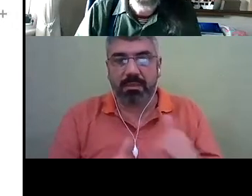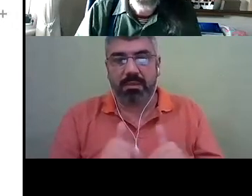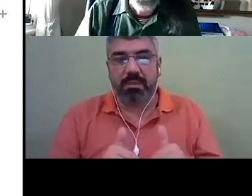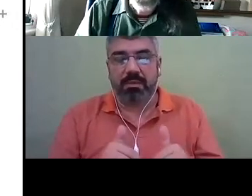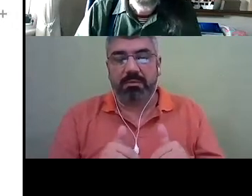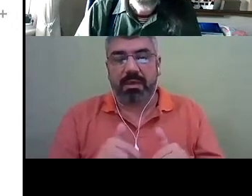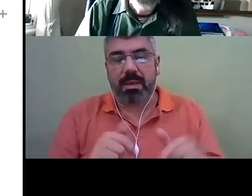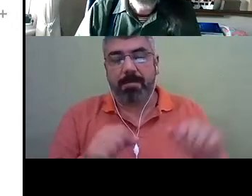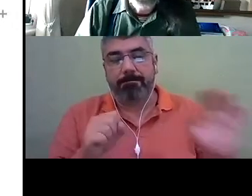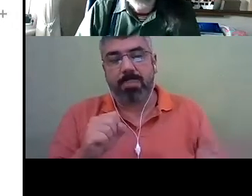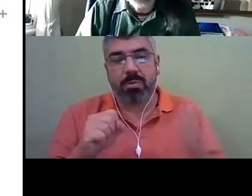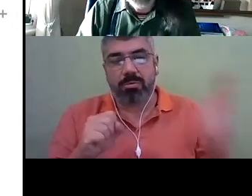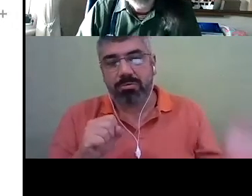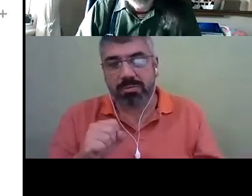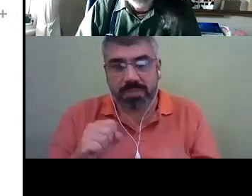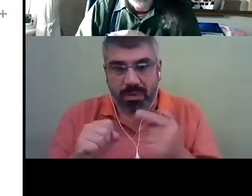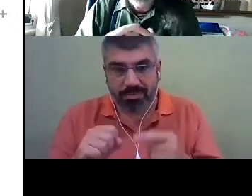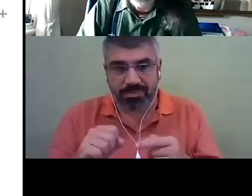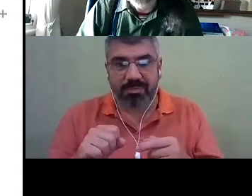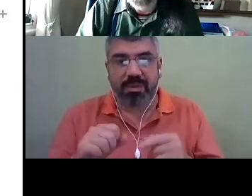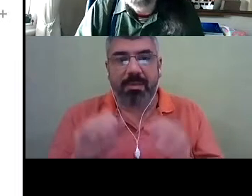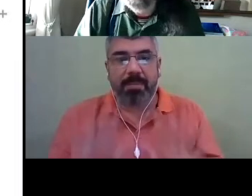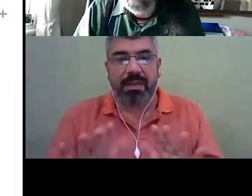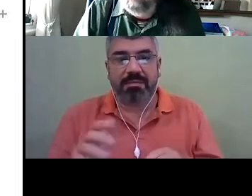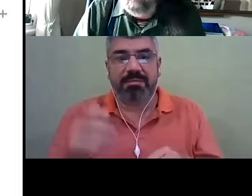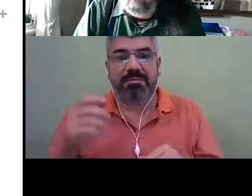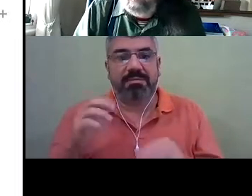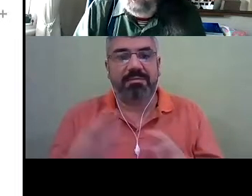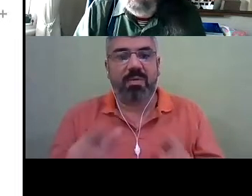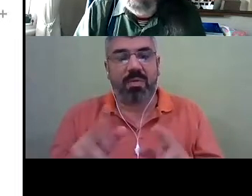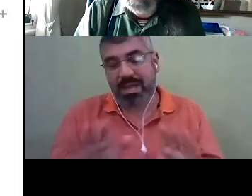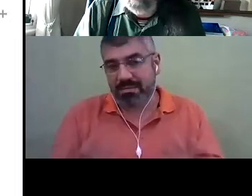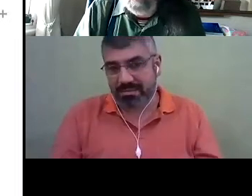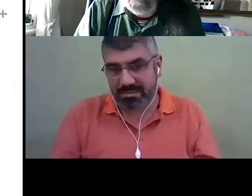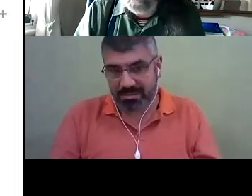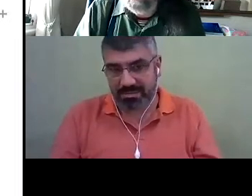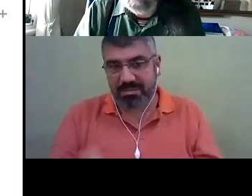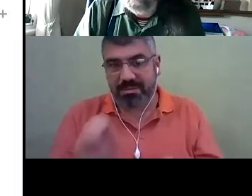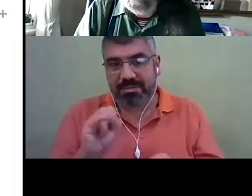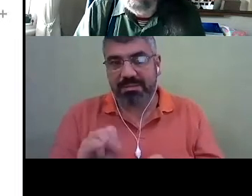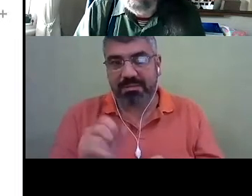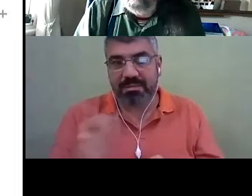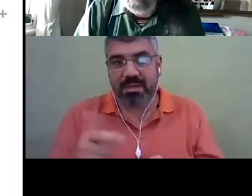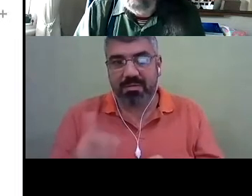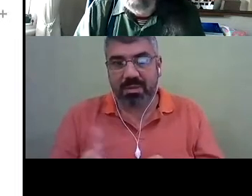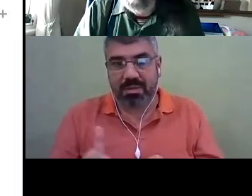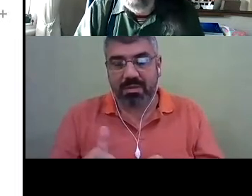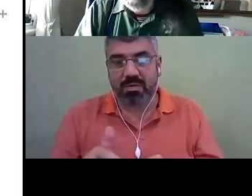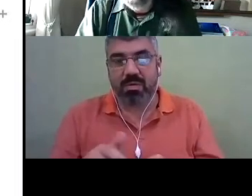right? But if there's no use for it, people will just not make it.